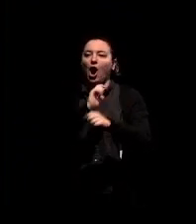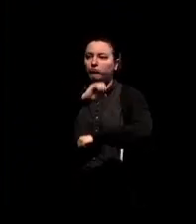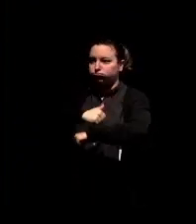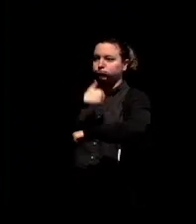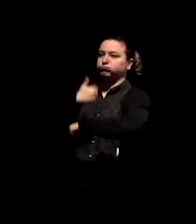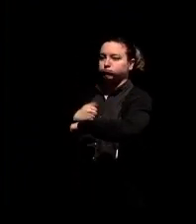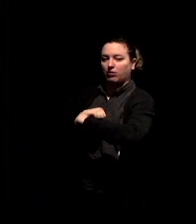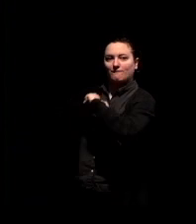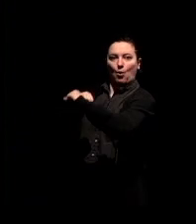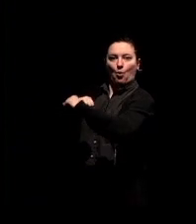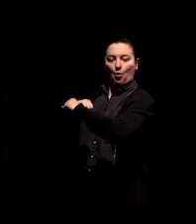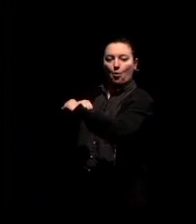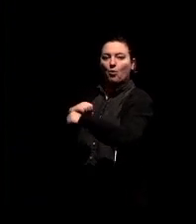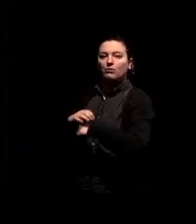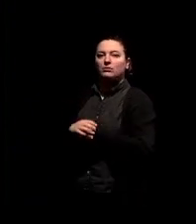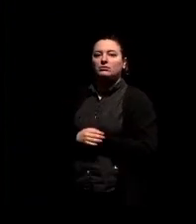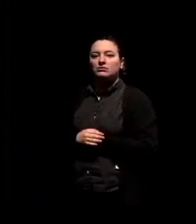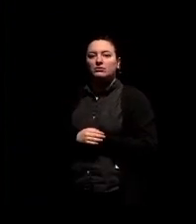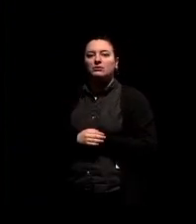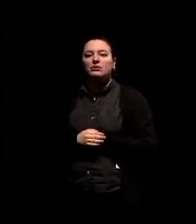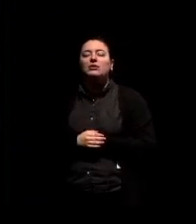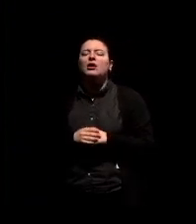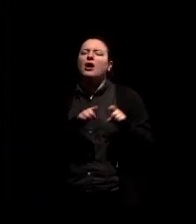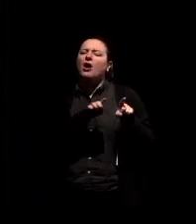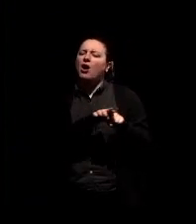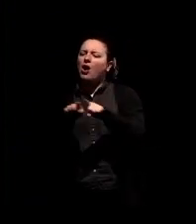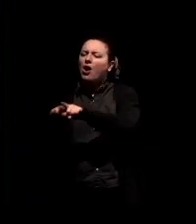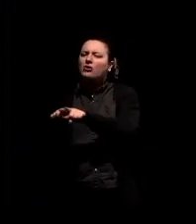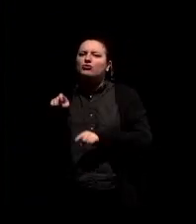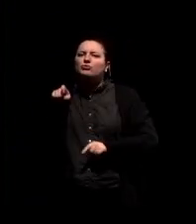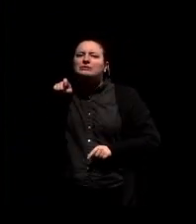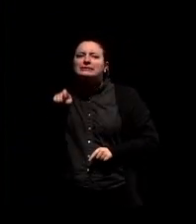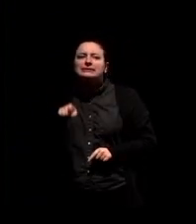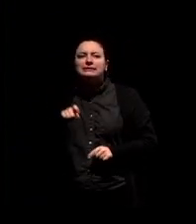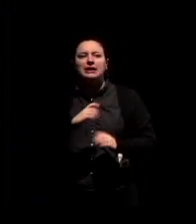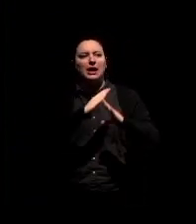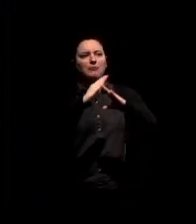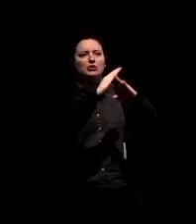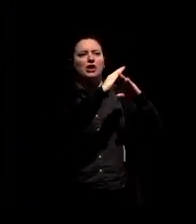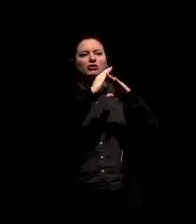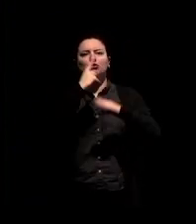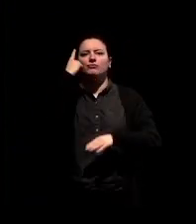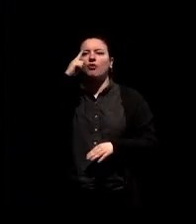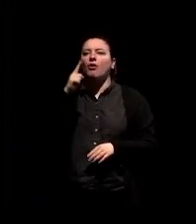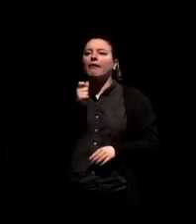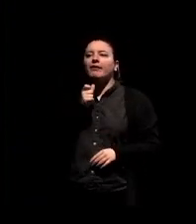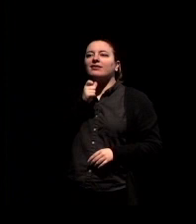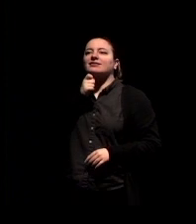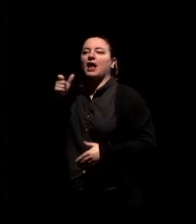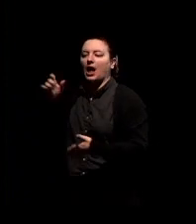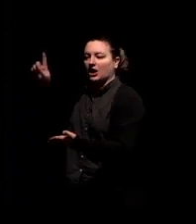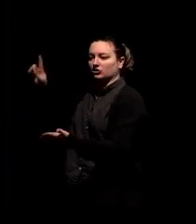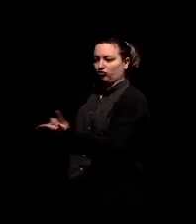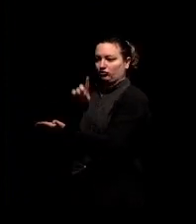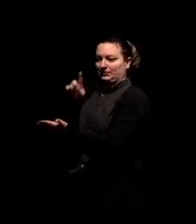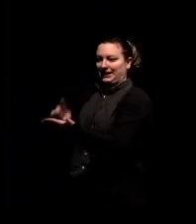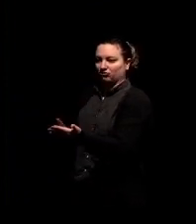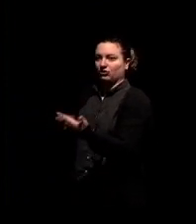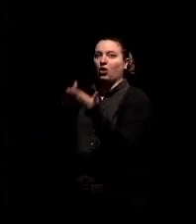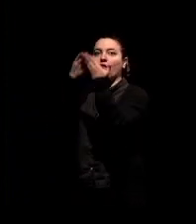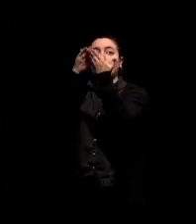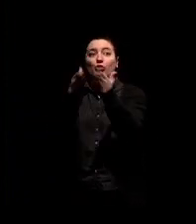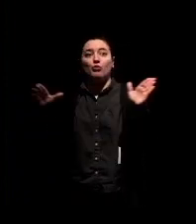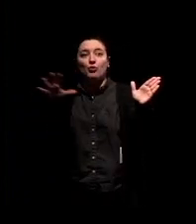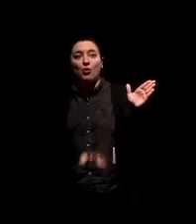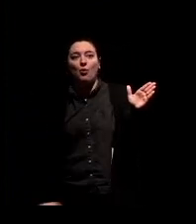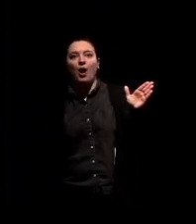LGBTQ hate crimes. But we also need non-discrimination protections throughout the social determinants of health. So that